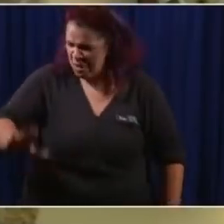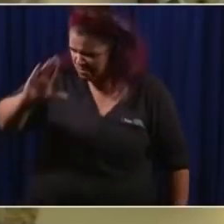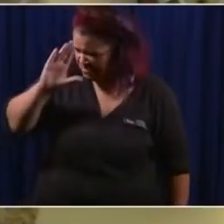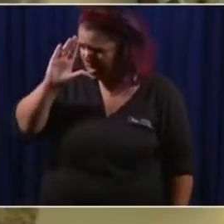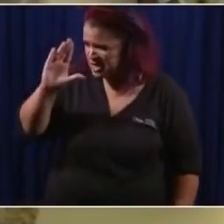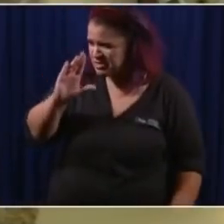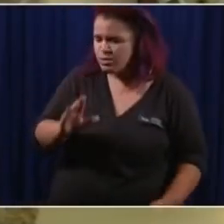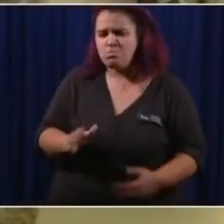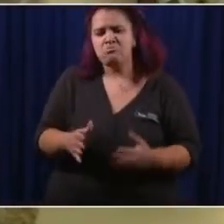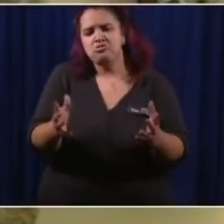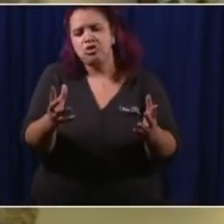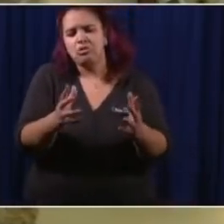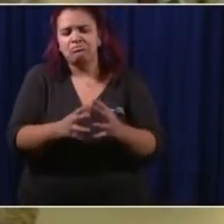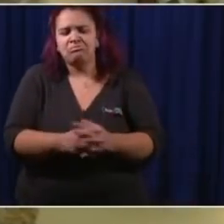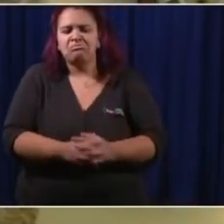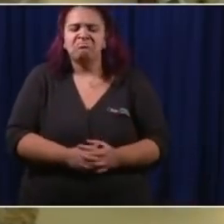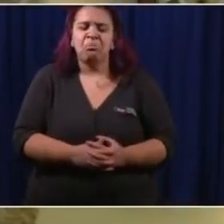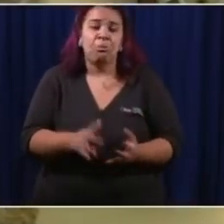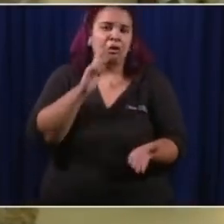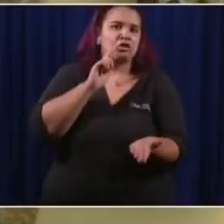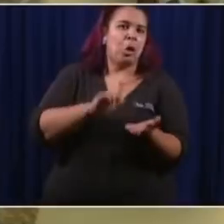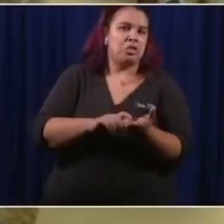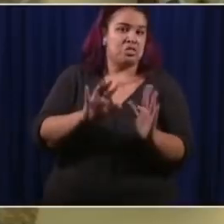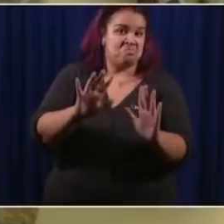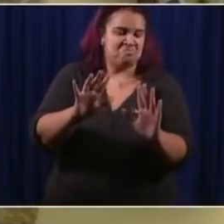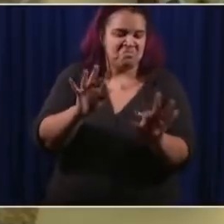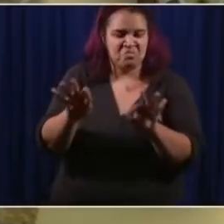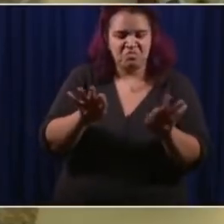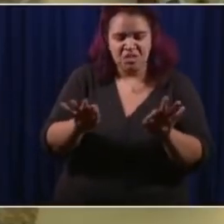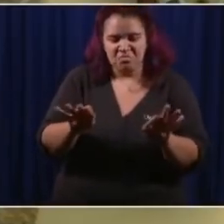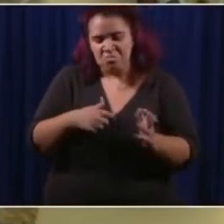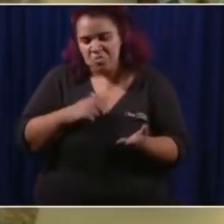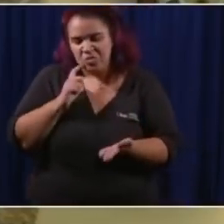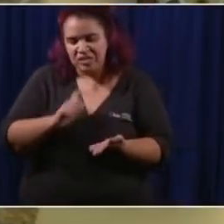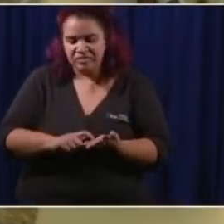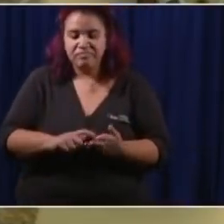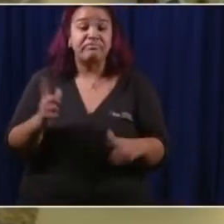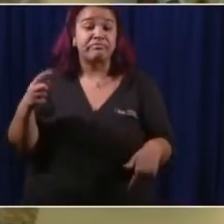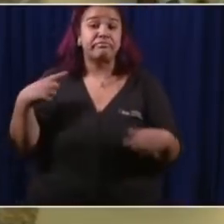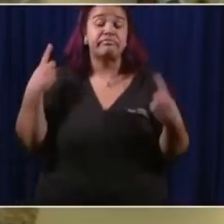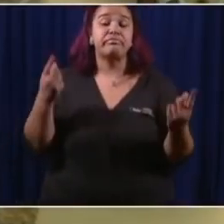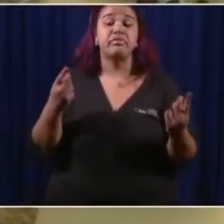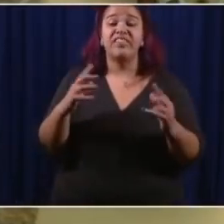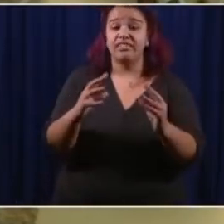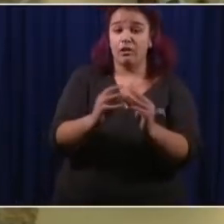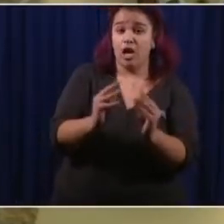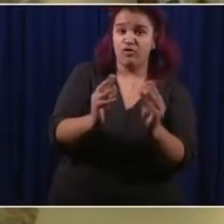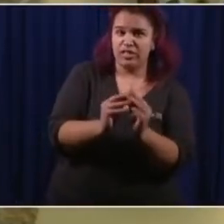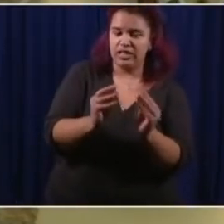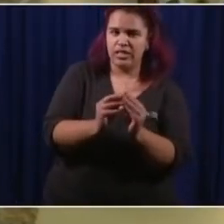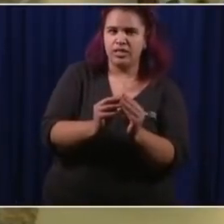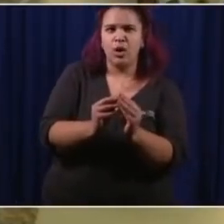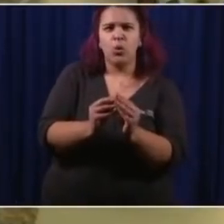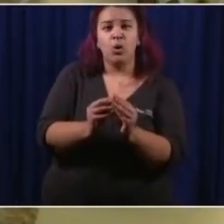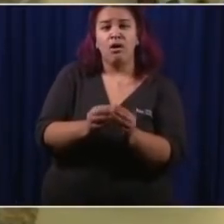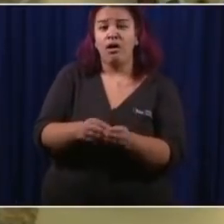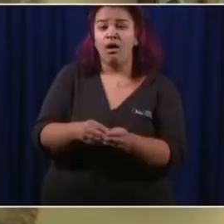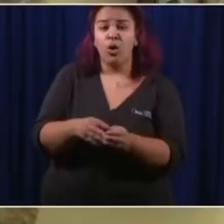Just as a general observation, it seems as if during these conferences, we spend a lot more time talking about youth